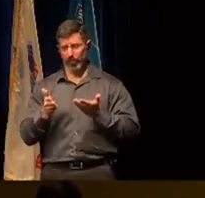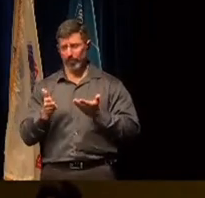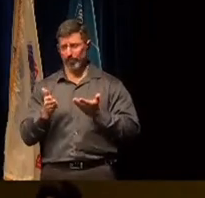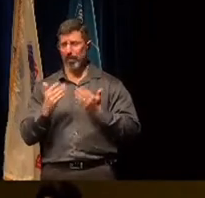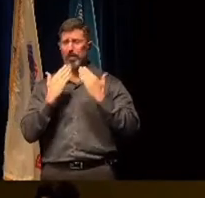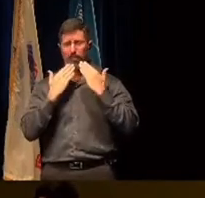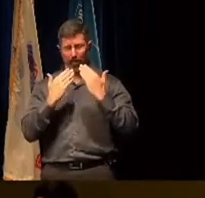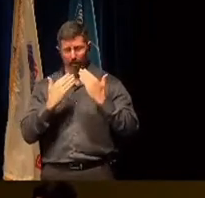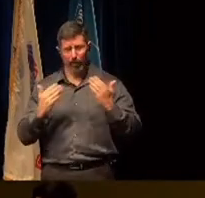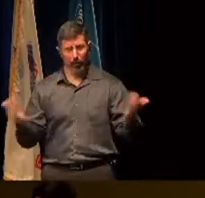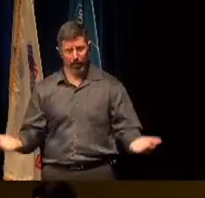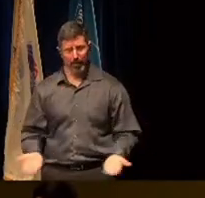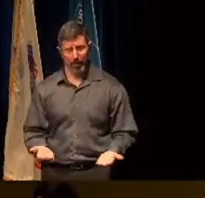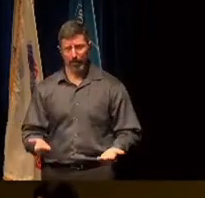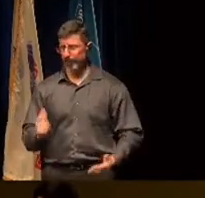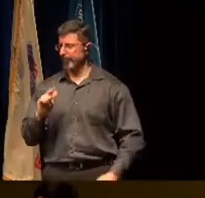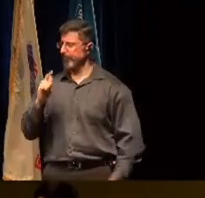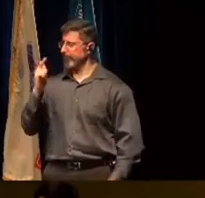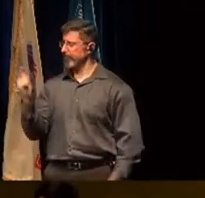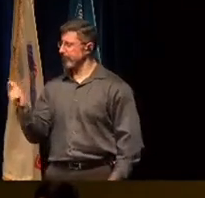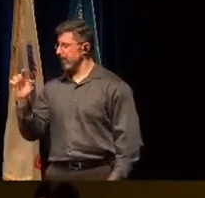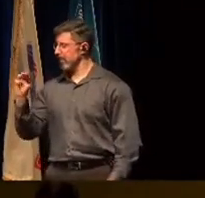you for being here. Mike?